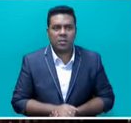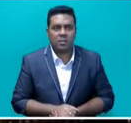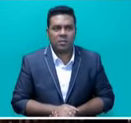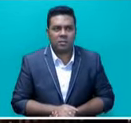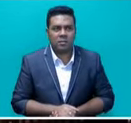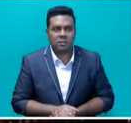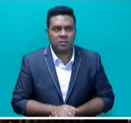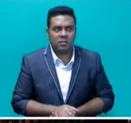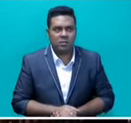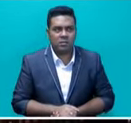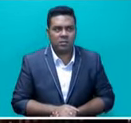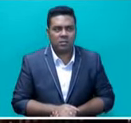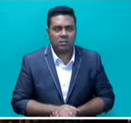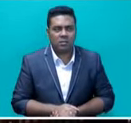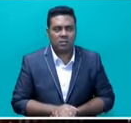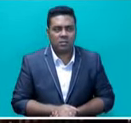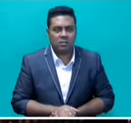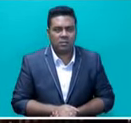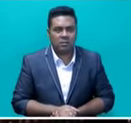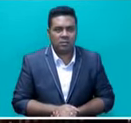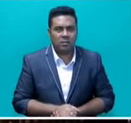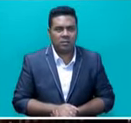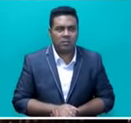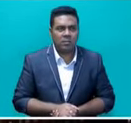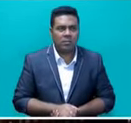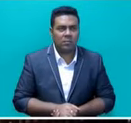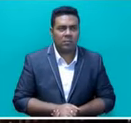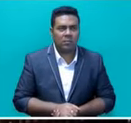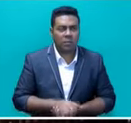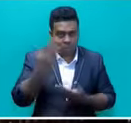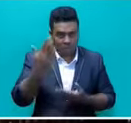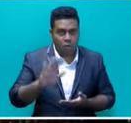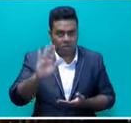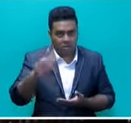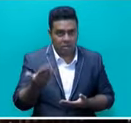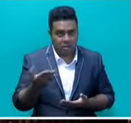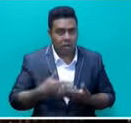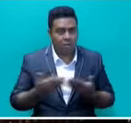Yeah. Honorable Yes. Bulldozer. Yeah, thank you. You have the floor now.